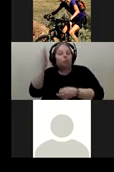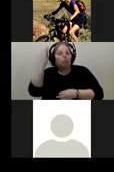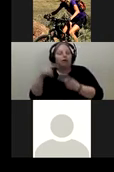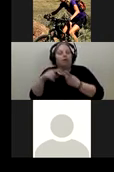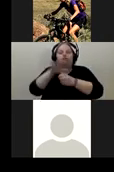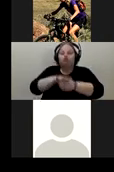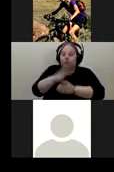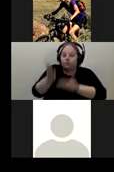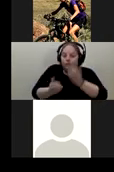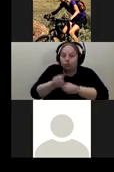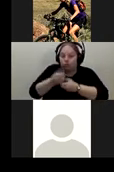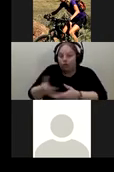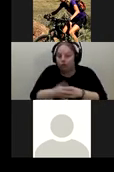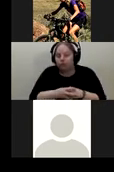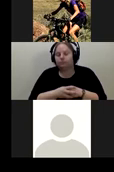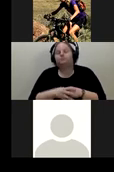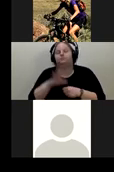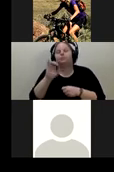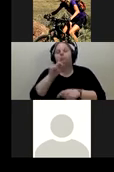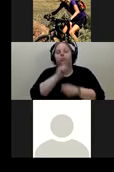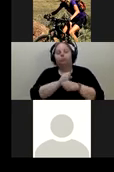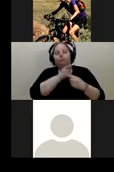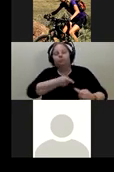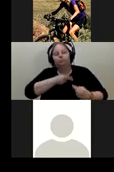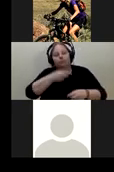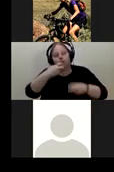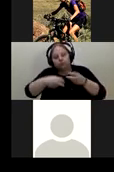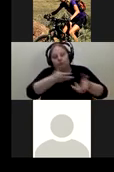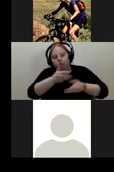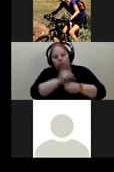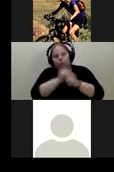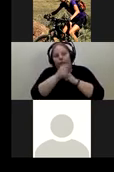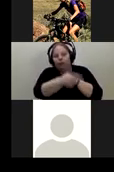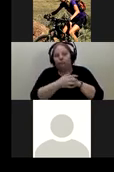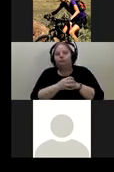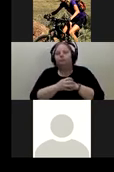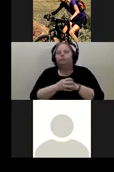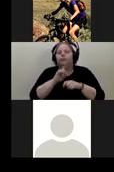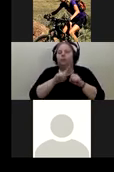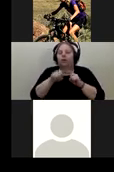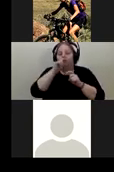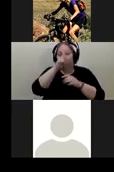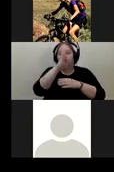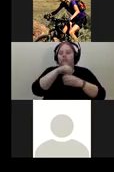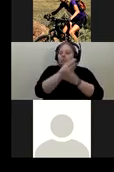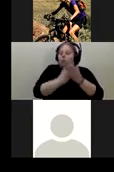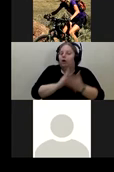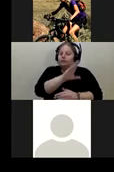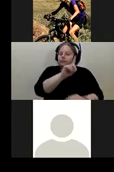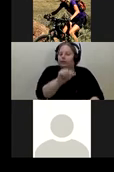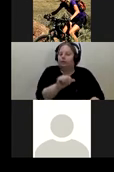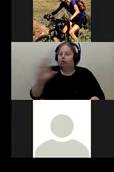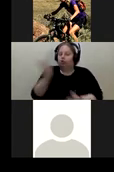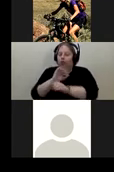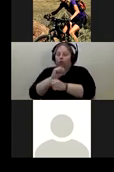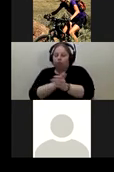Truly, Ben is irritating to work with, so he's difficult. But this is part of his disability. This is the work that she's in. But